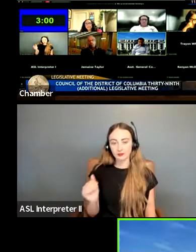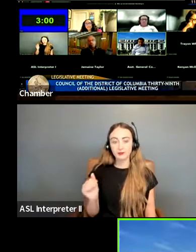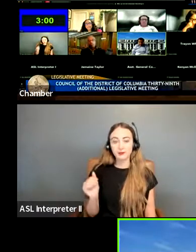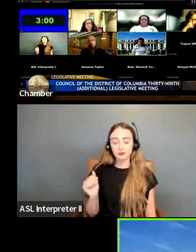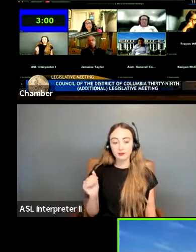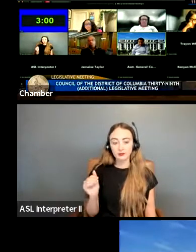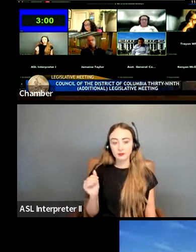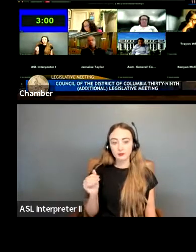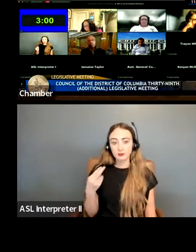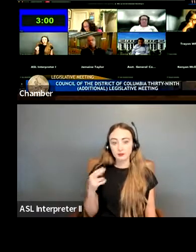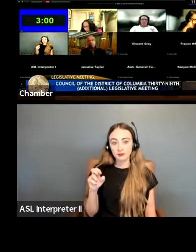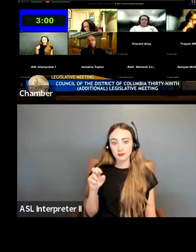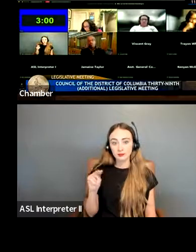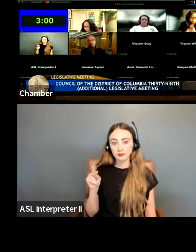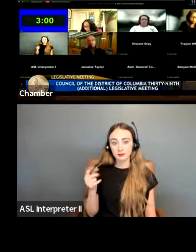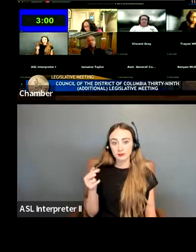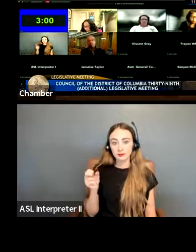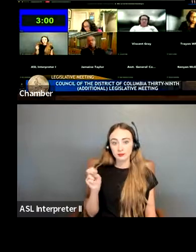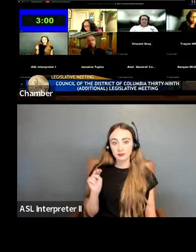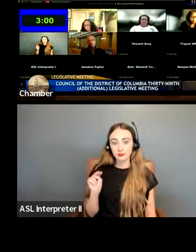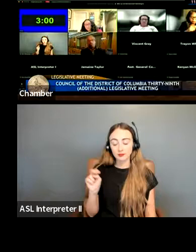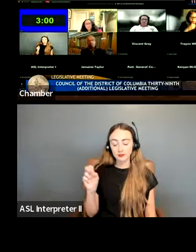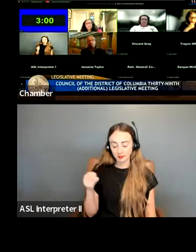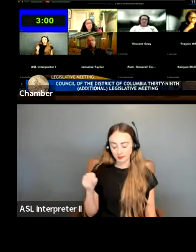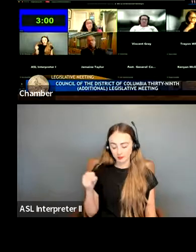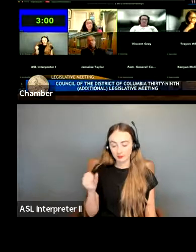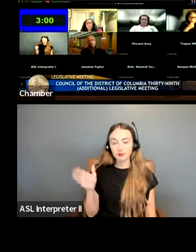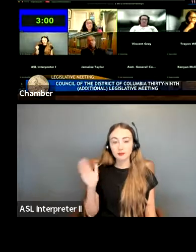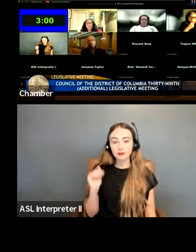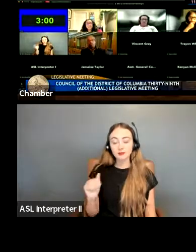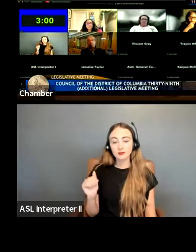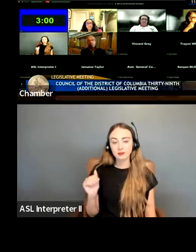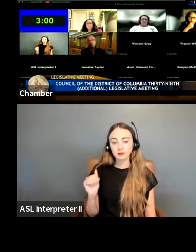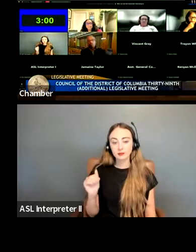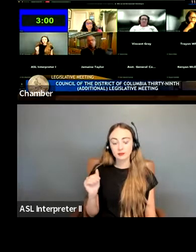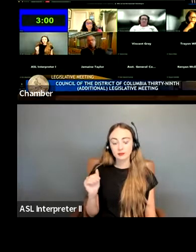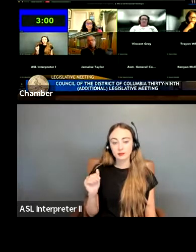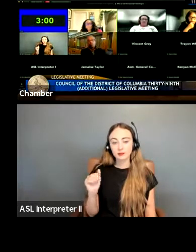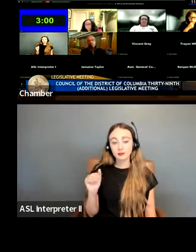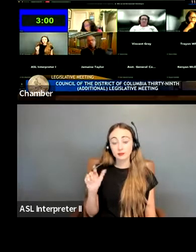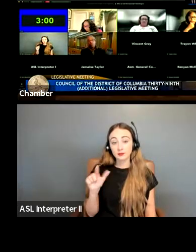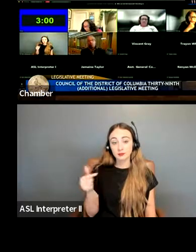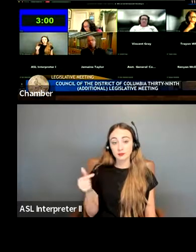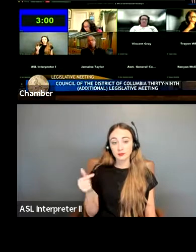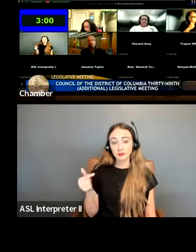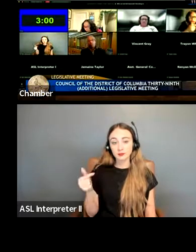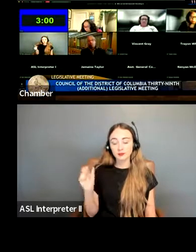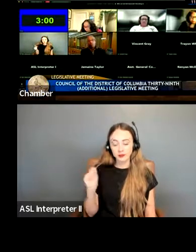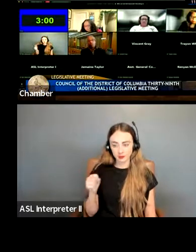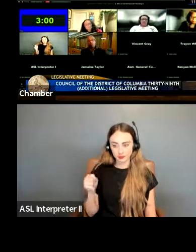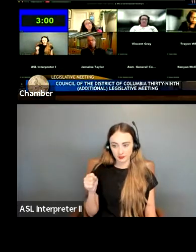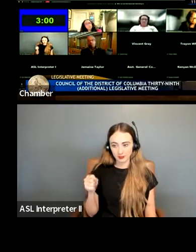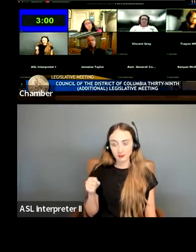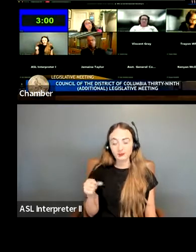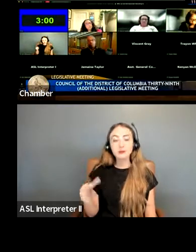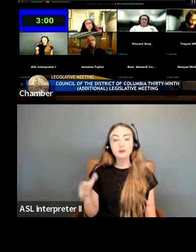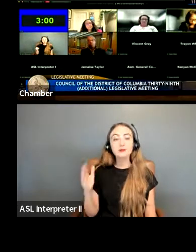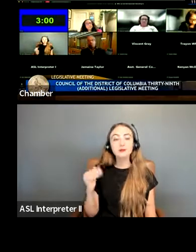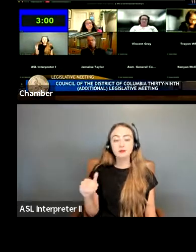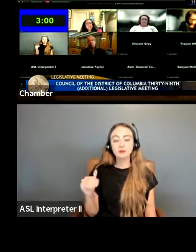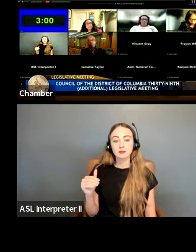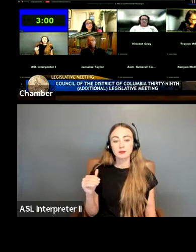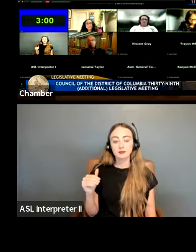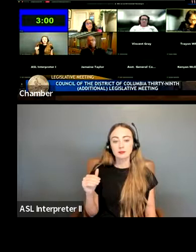yes. Councilmember Henderson? Yes. Councilmember Henderson votes yes. Councilmember Lewis George? Yes. Councilmember Lewis George votes